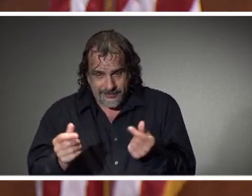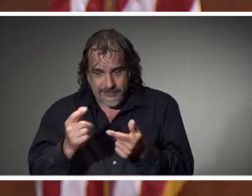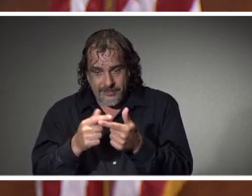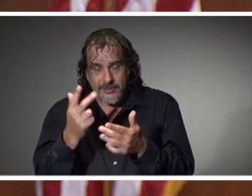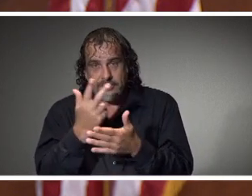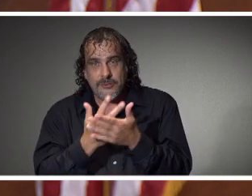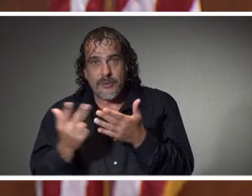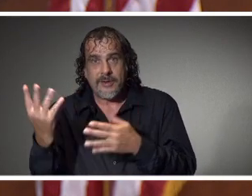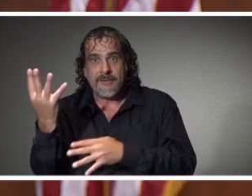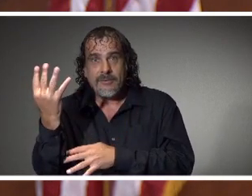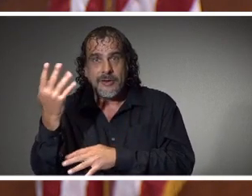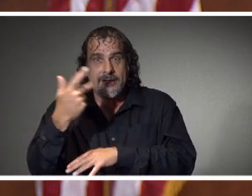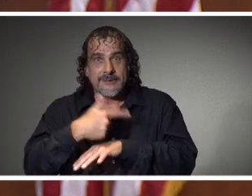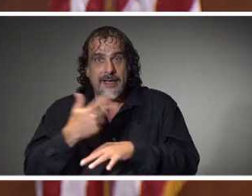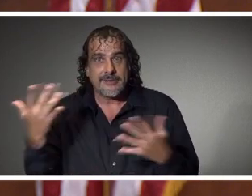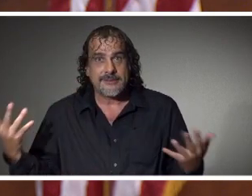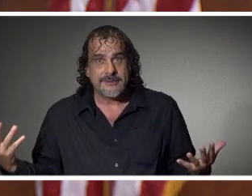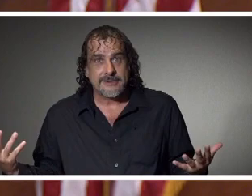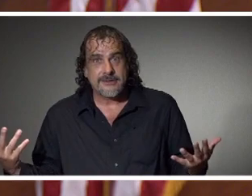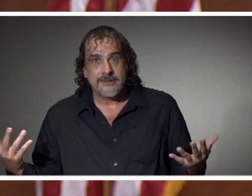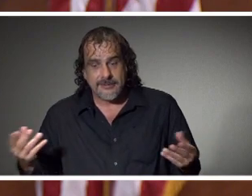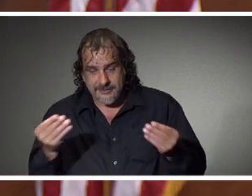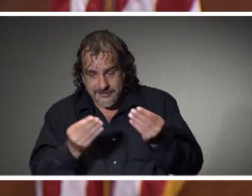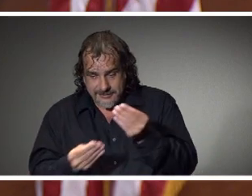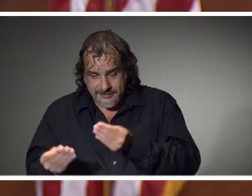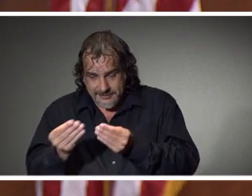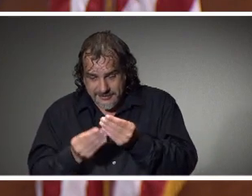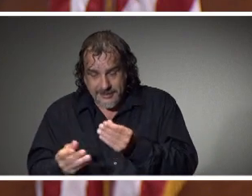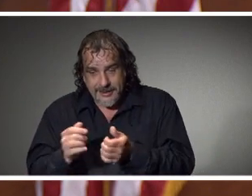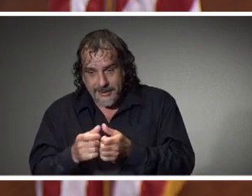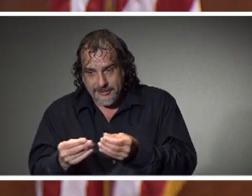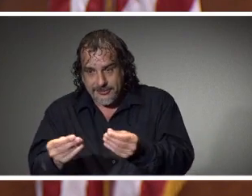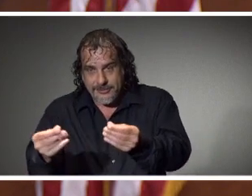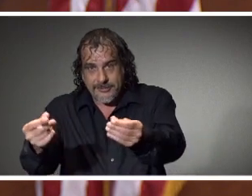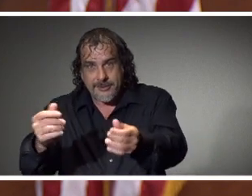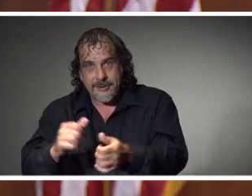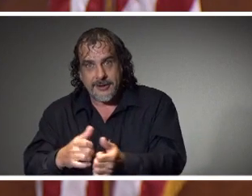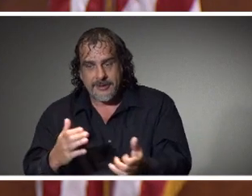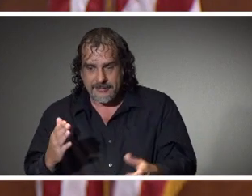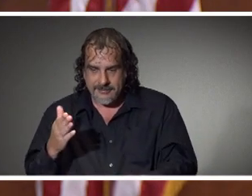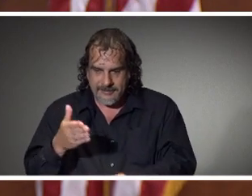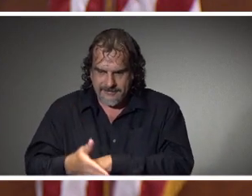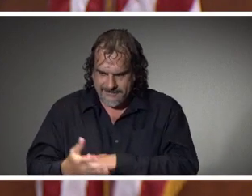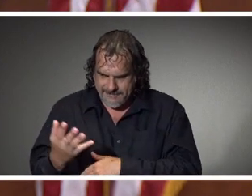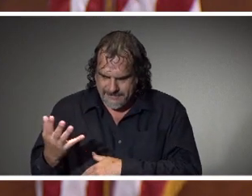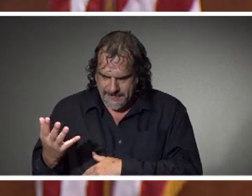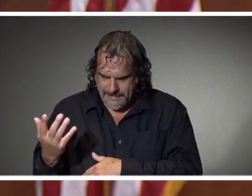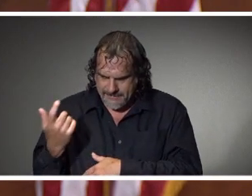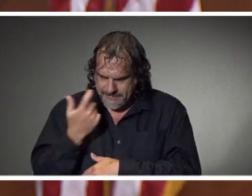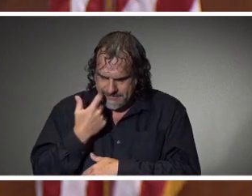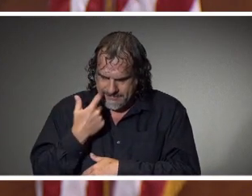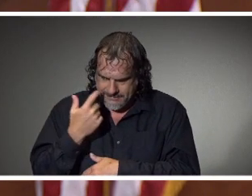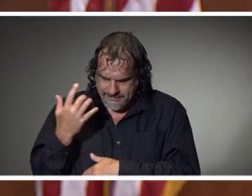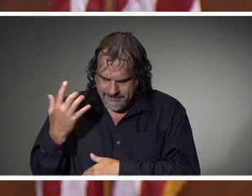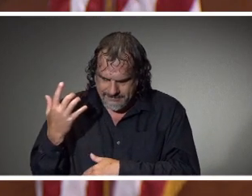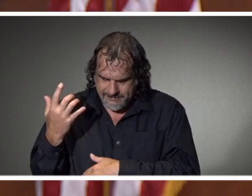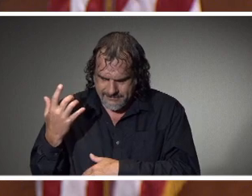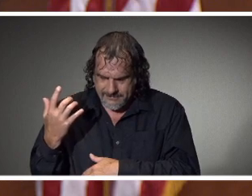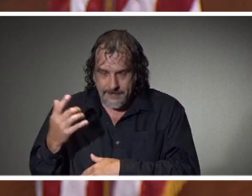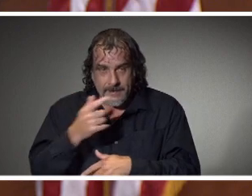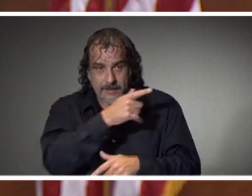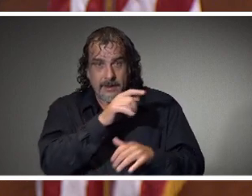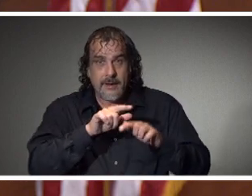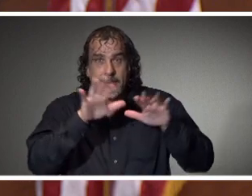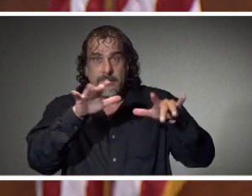I think, of this spread, which is now over 40, I think, the latest number I heard from